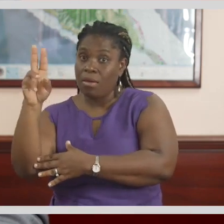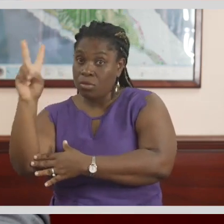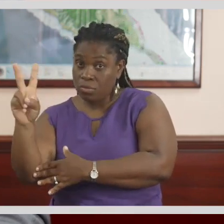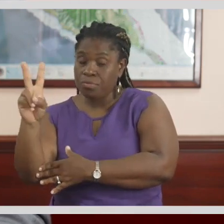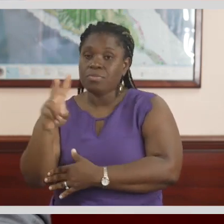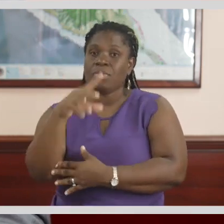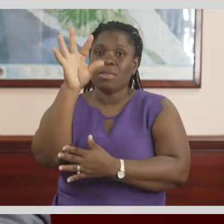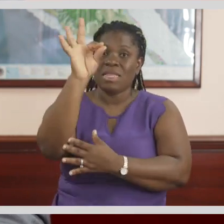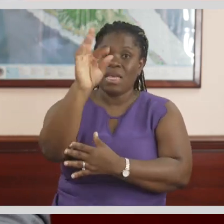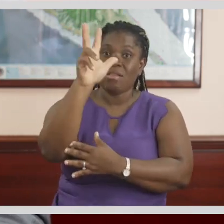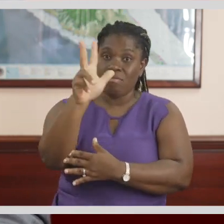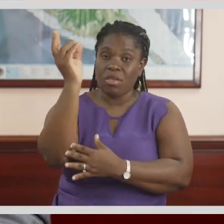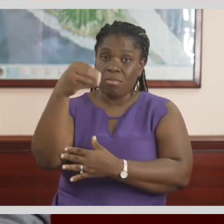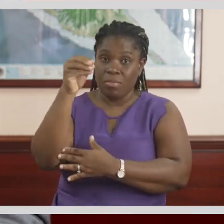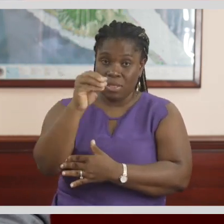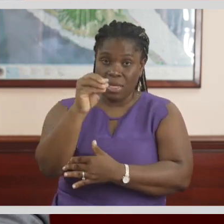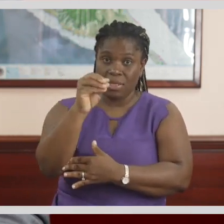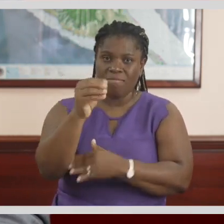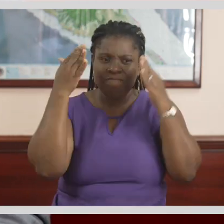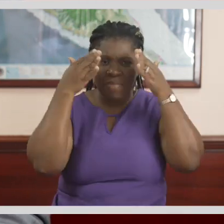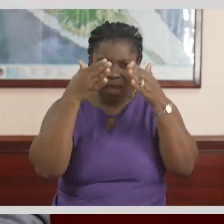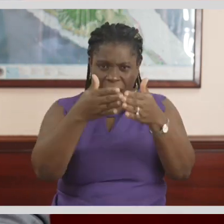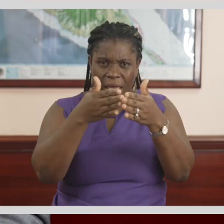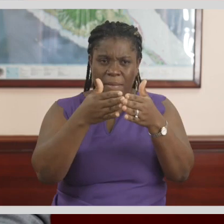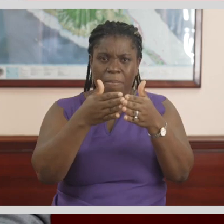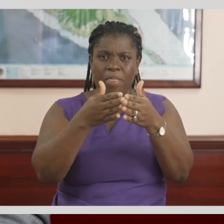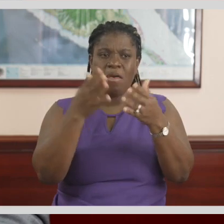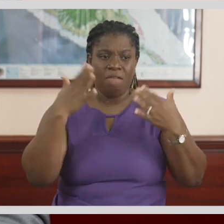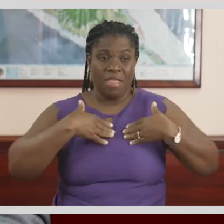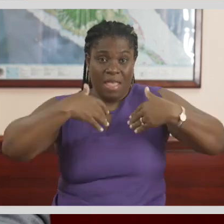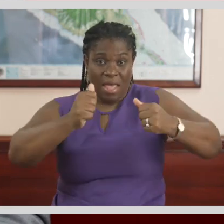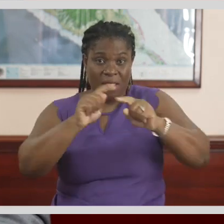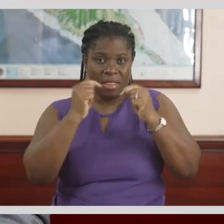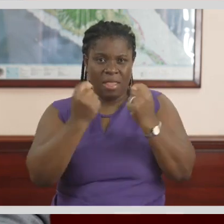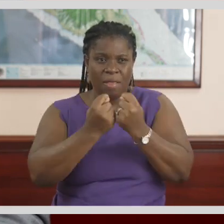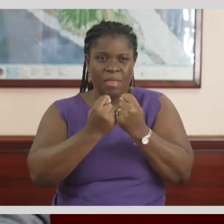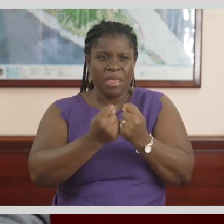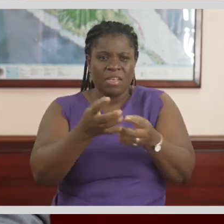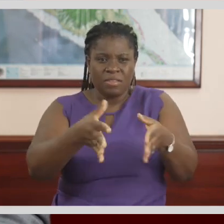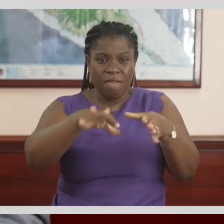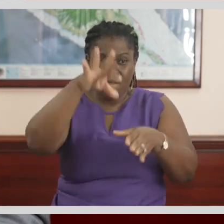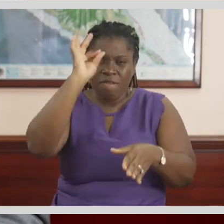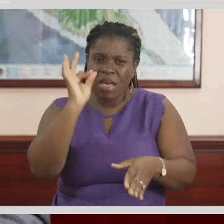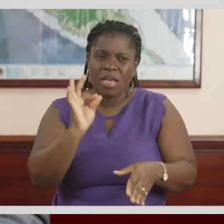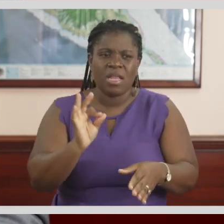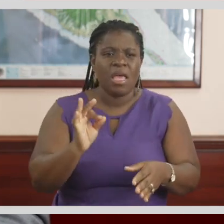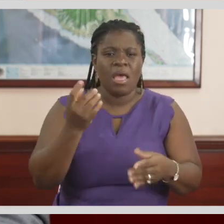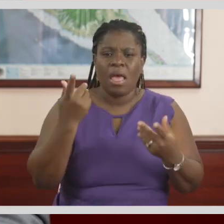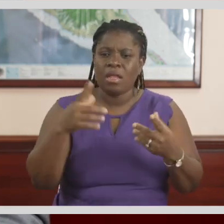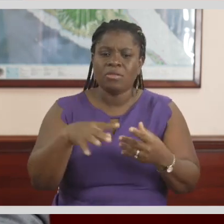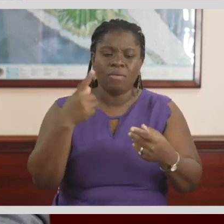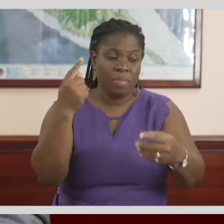93%. The aim of the public health team is to target the defaulters during this VWA campaign